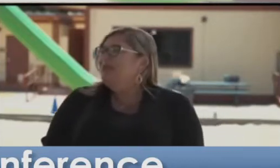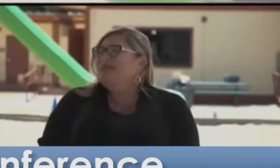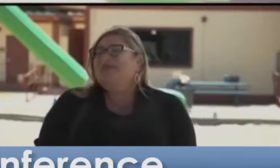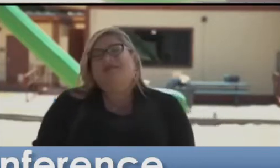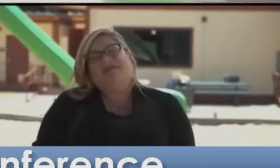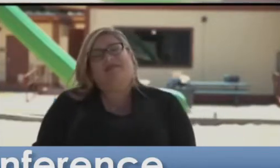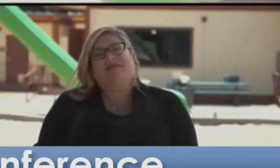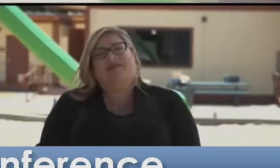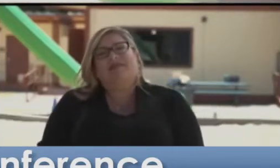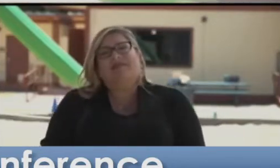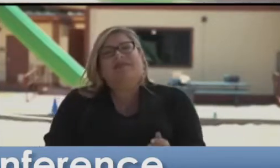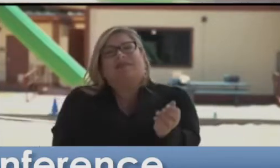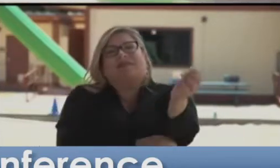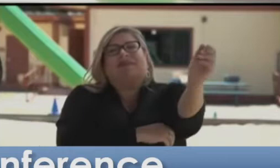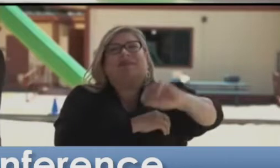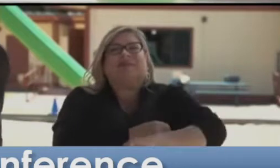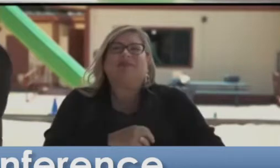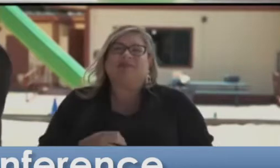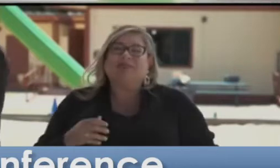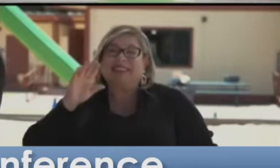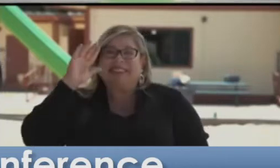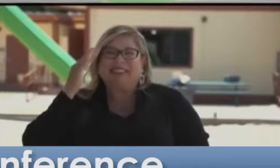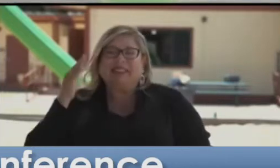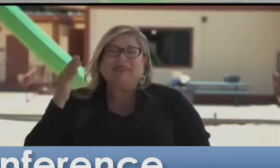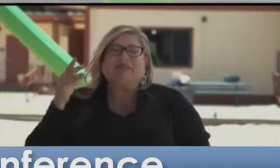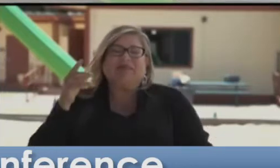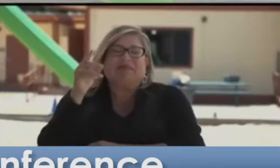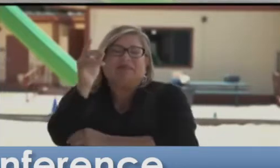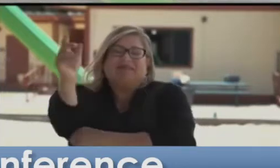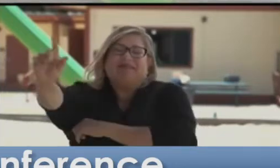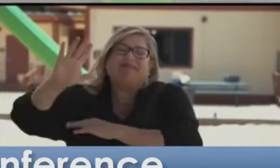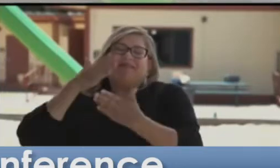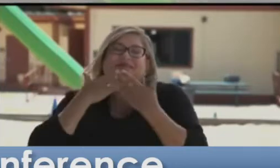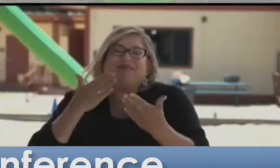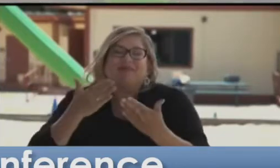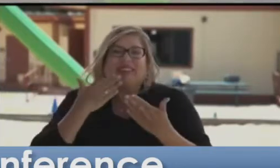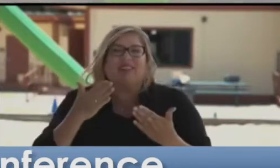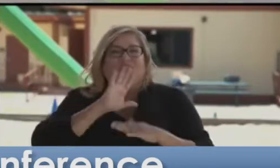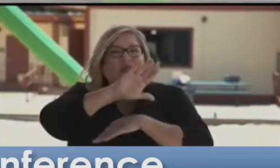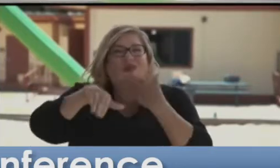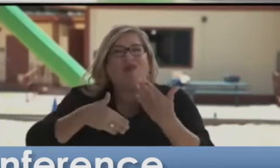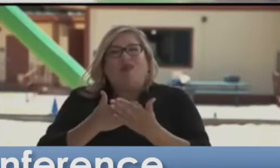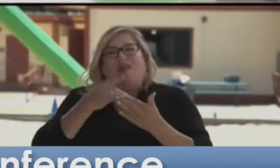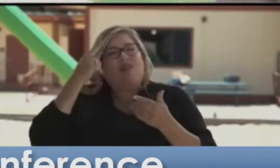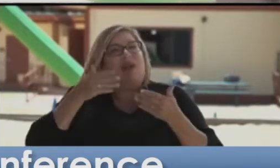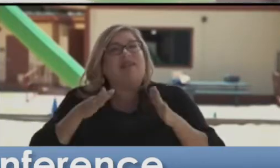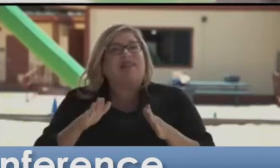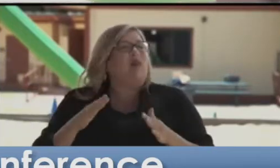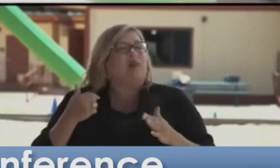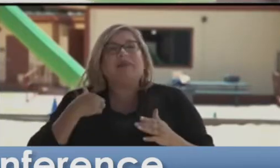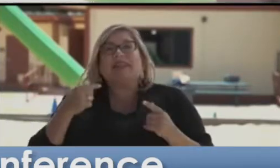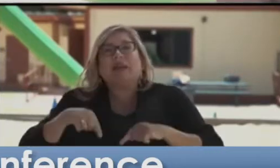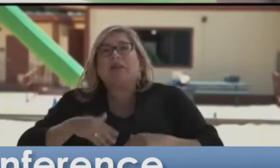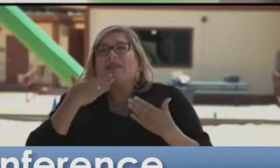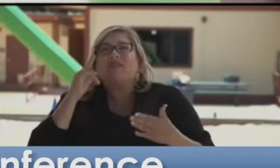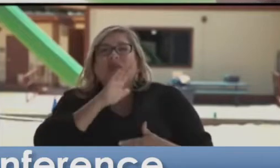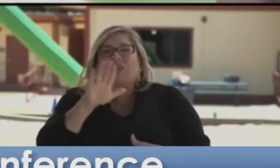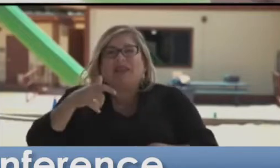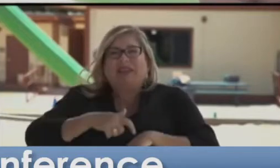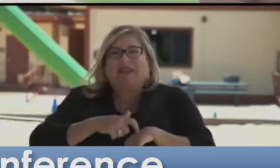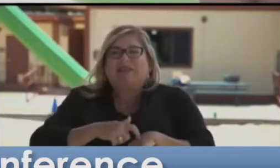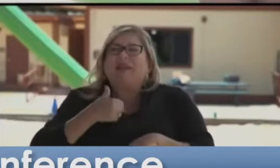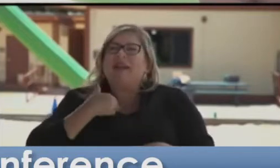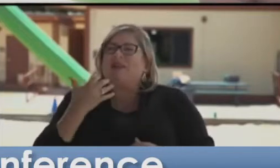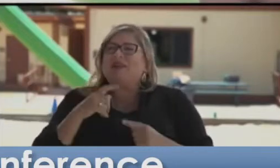I think the superintendent has done this before. Let me thank each and every one of you for the privilege of your time, and I'll brag on the